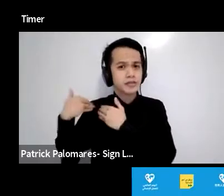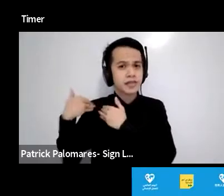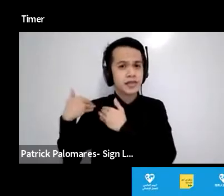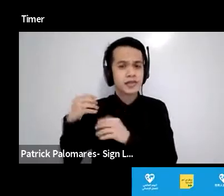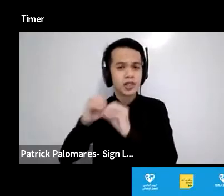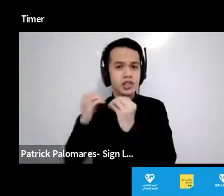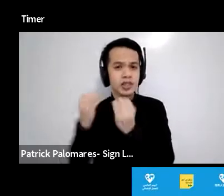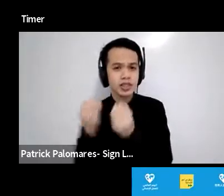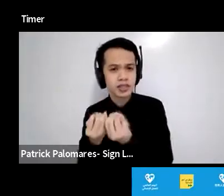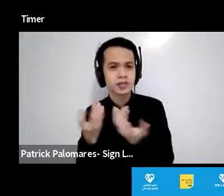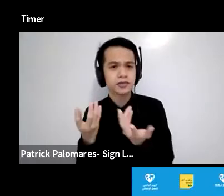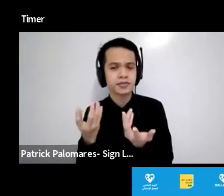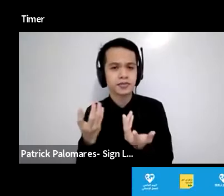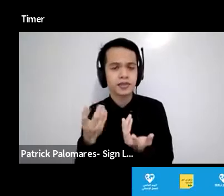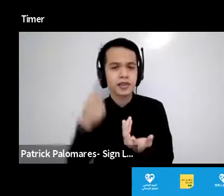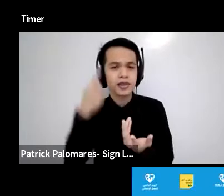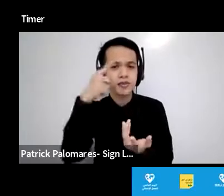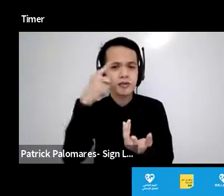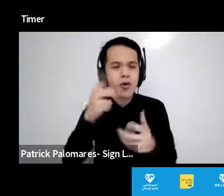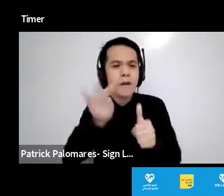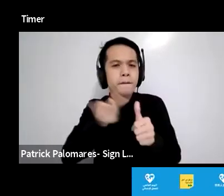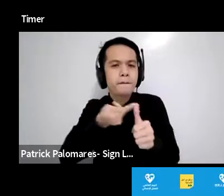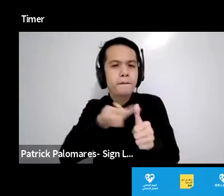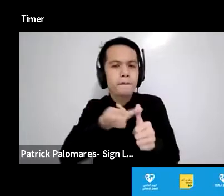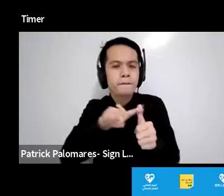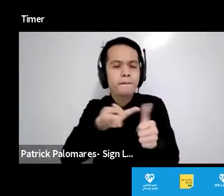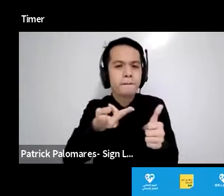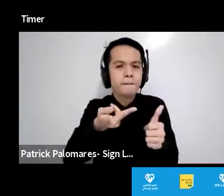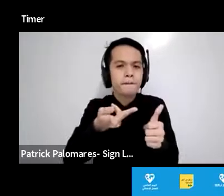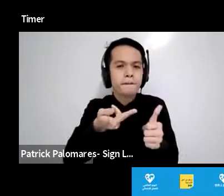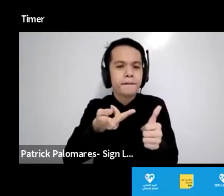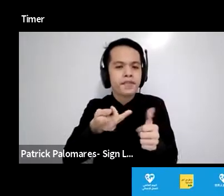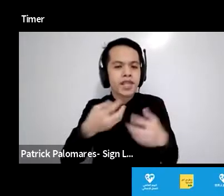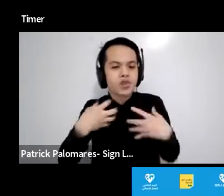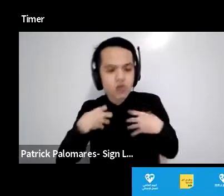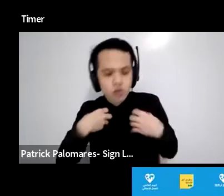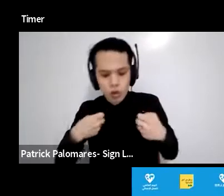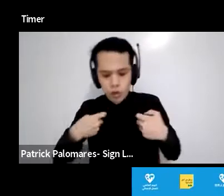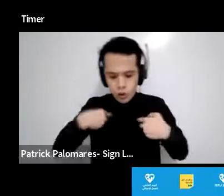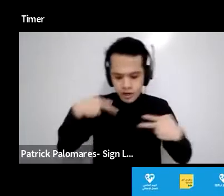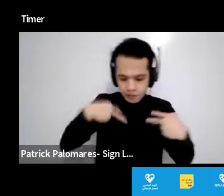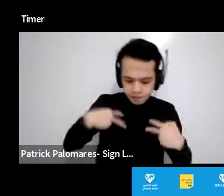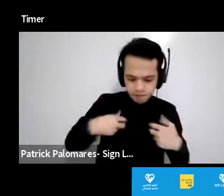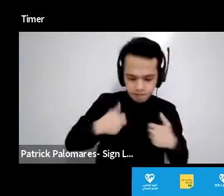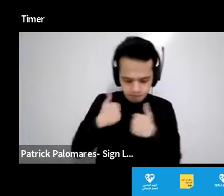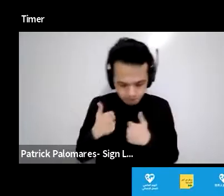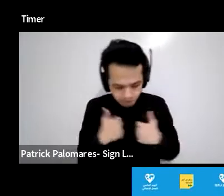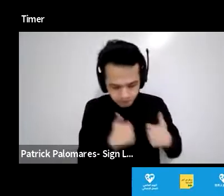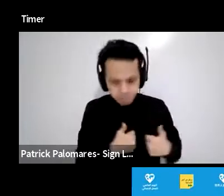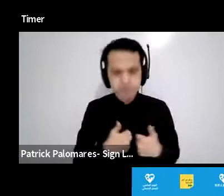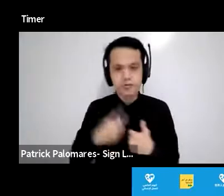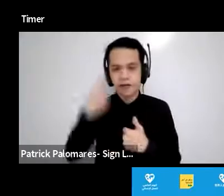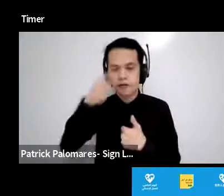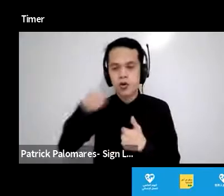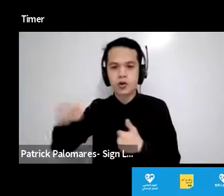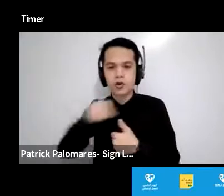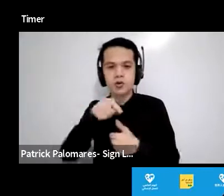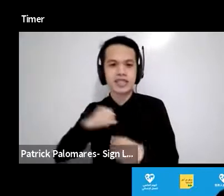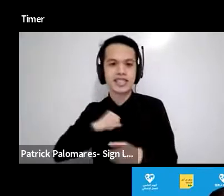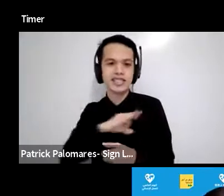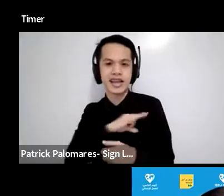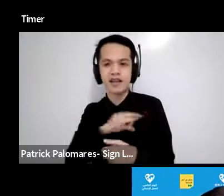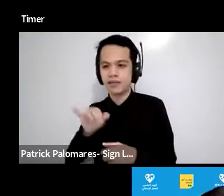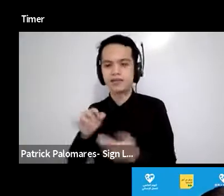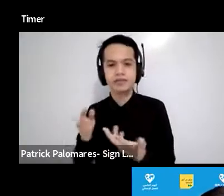organization to prioritize wellness and well-being of staff. And World Food Program